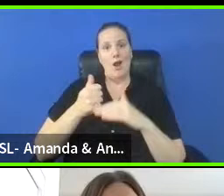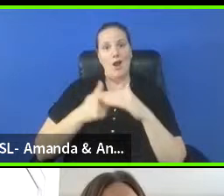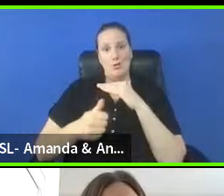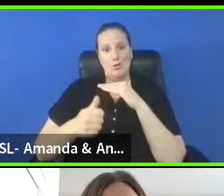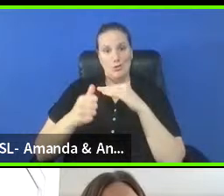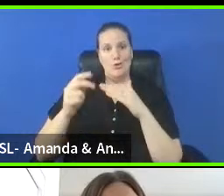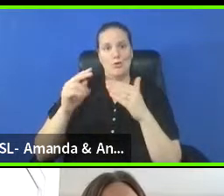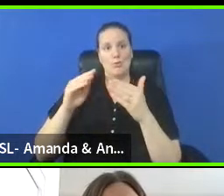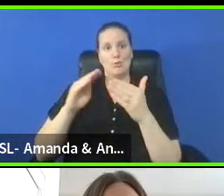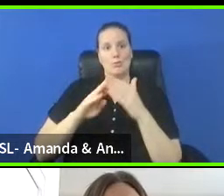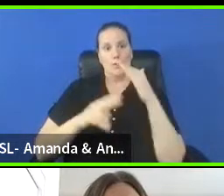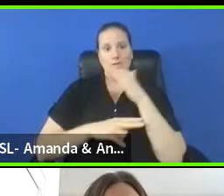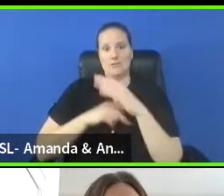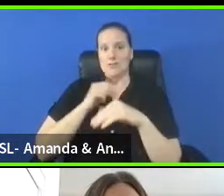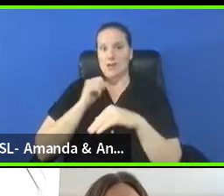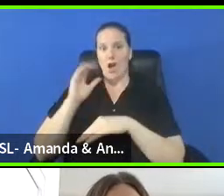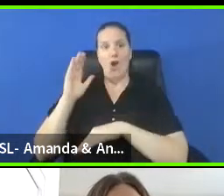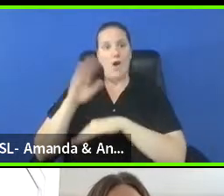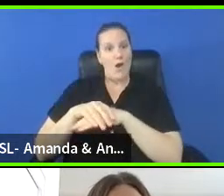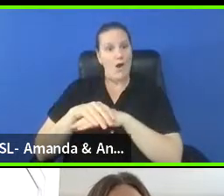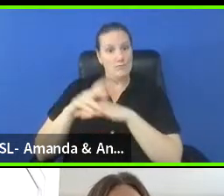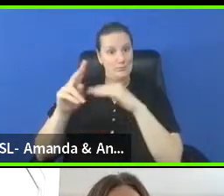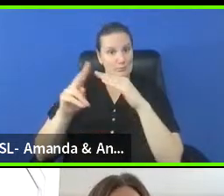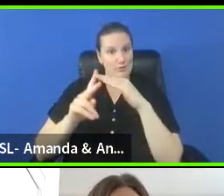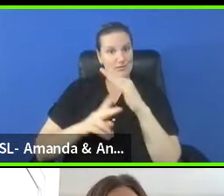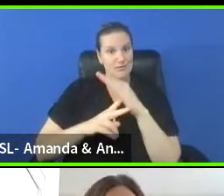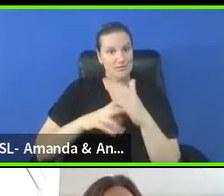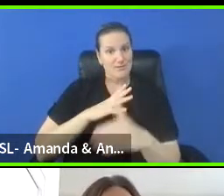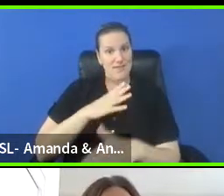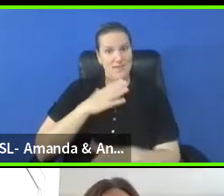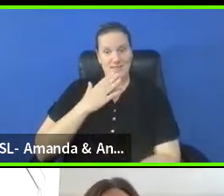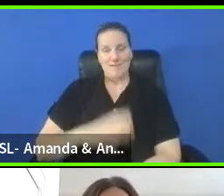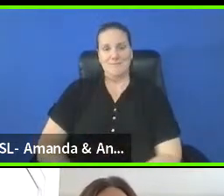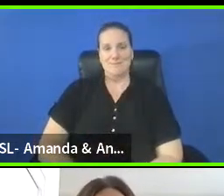not necessarily on the bridge. Thank you.